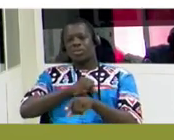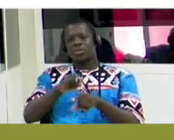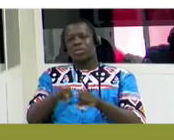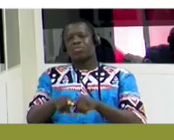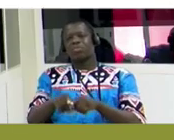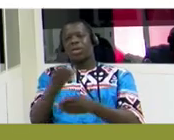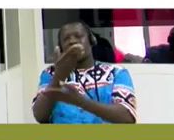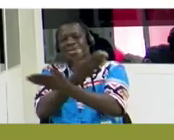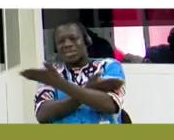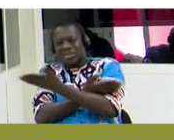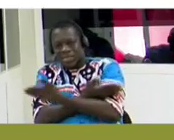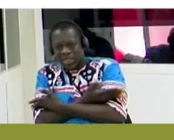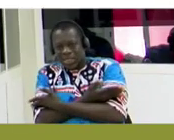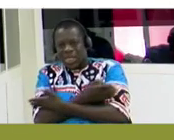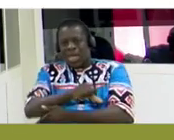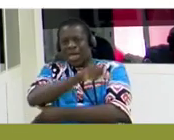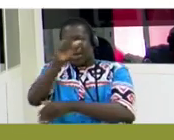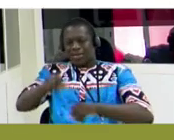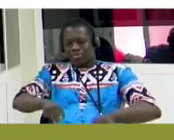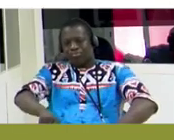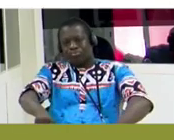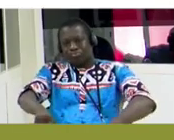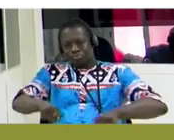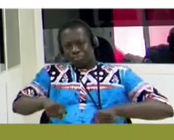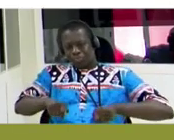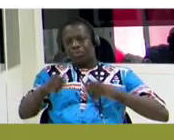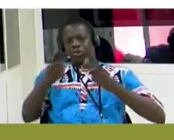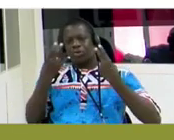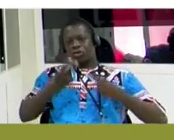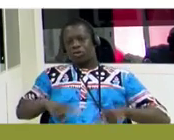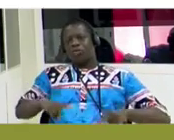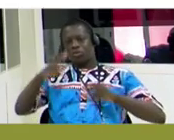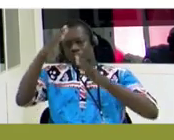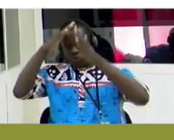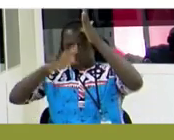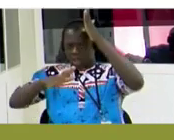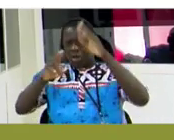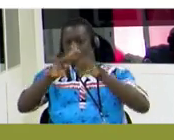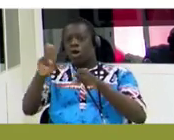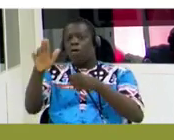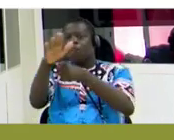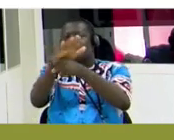T-shirt. That's PT order. Not in full gears anyway.